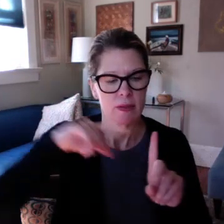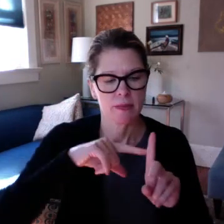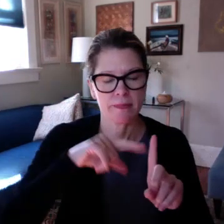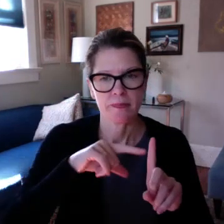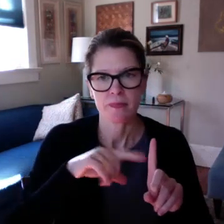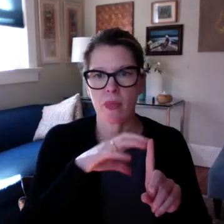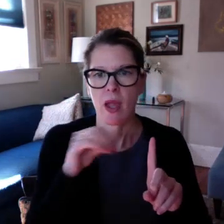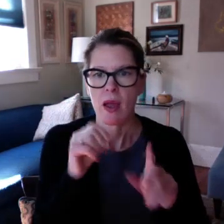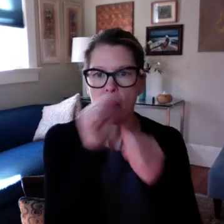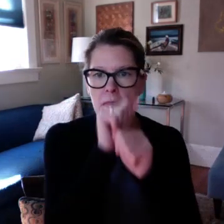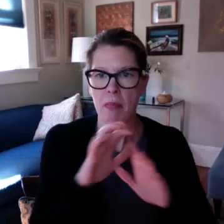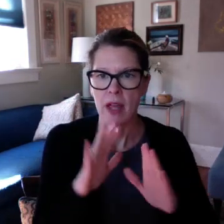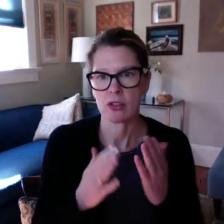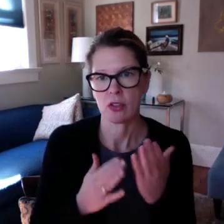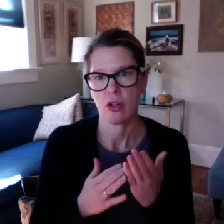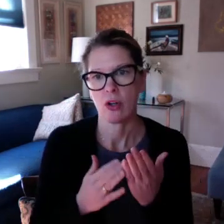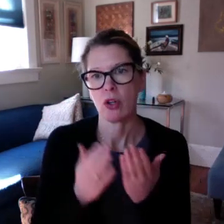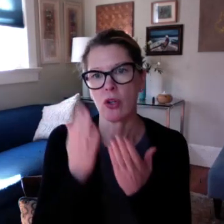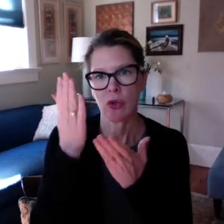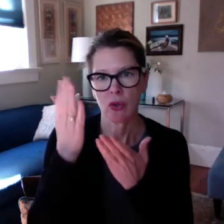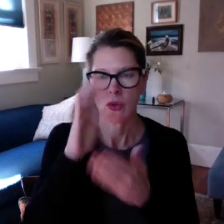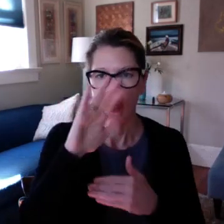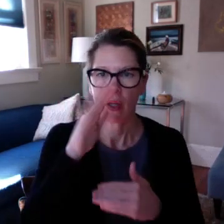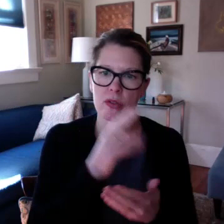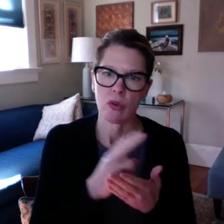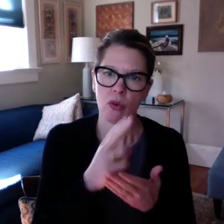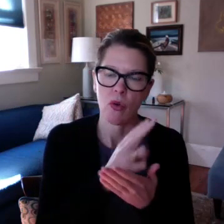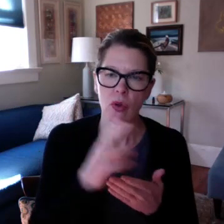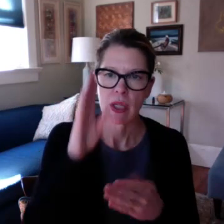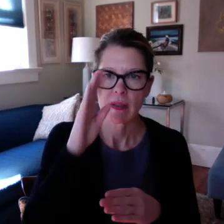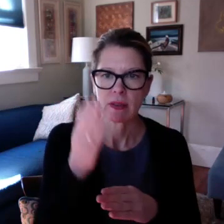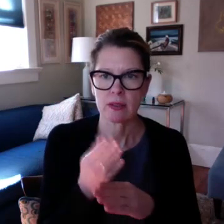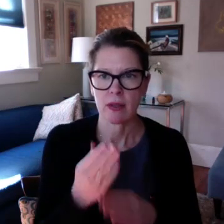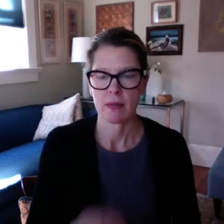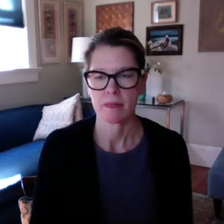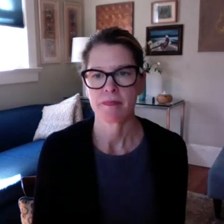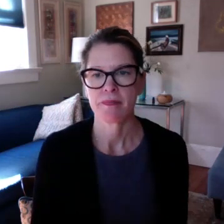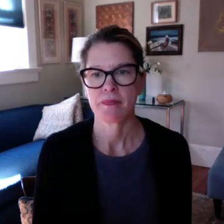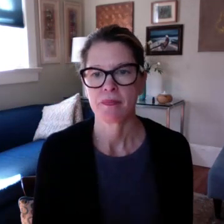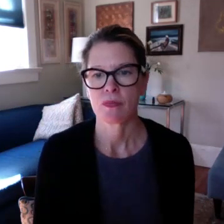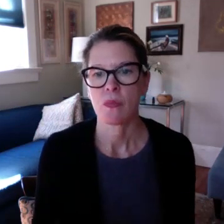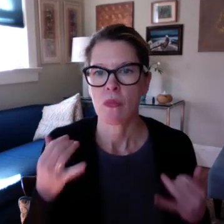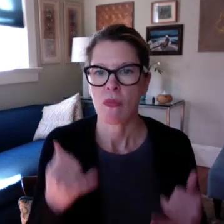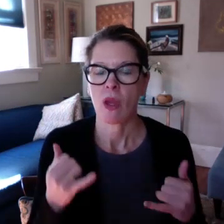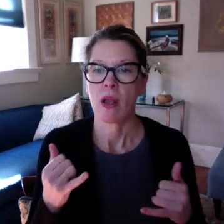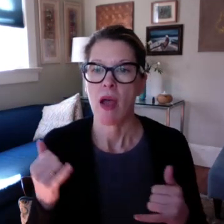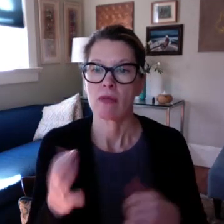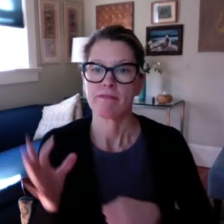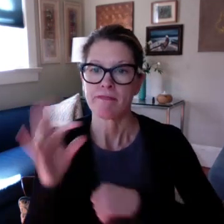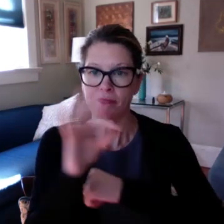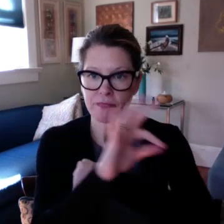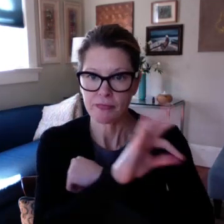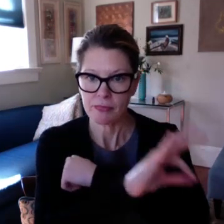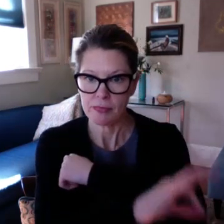and blessed are you, his holy Son. Now sunset